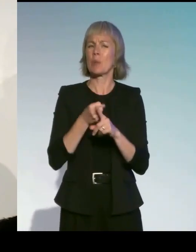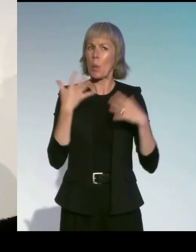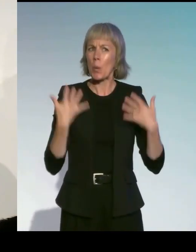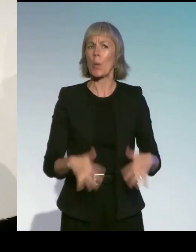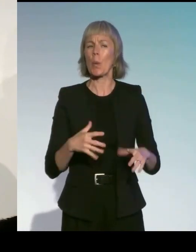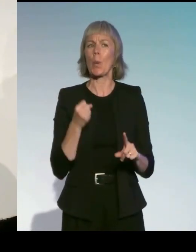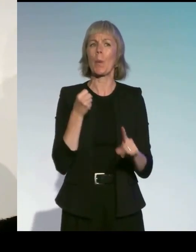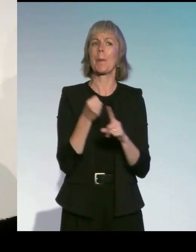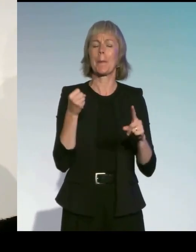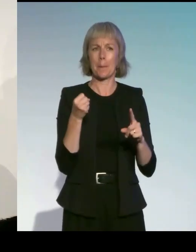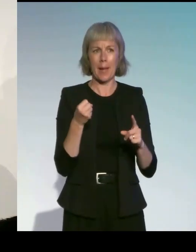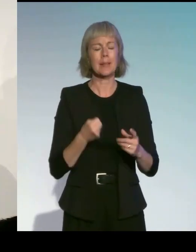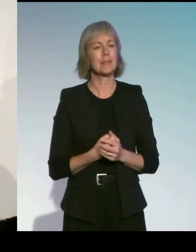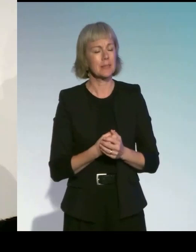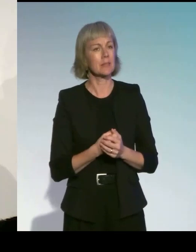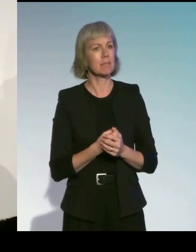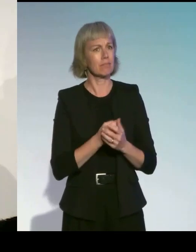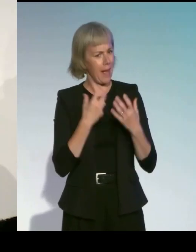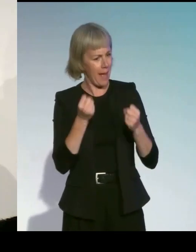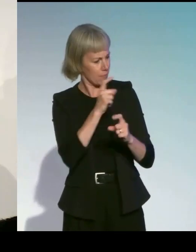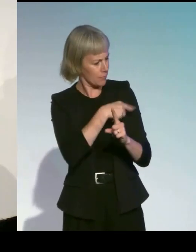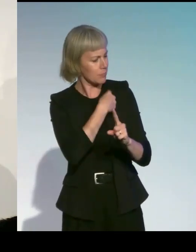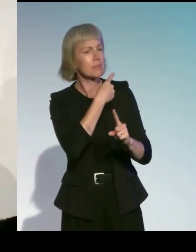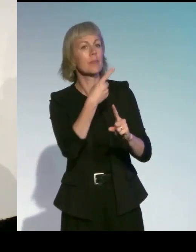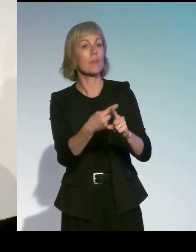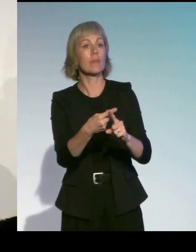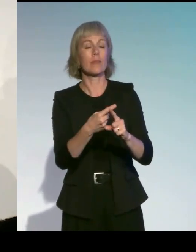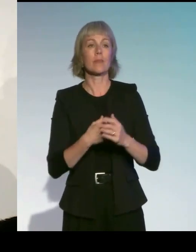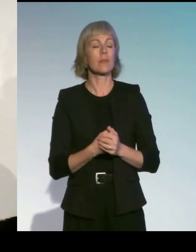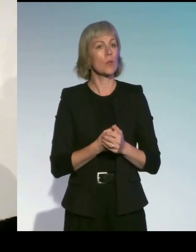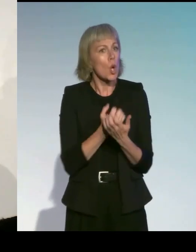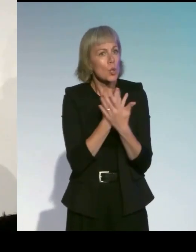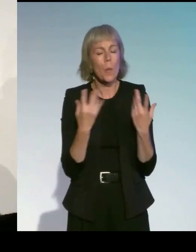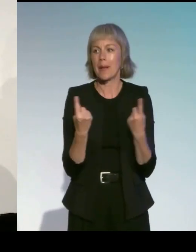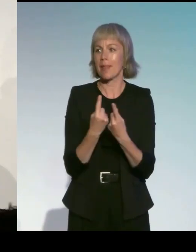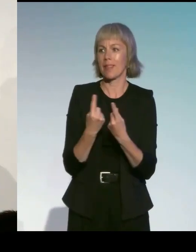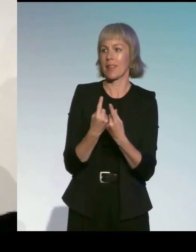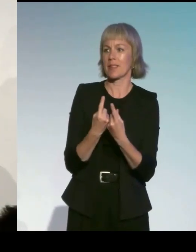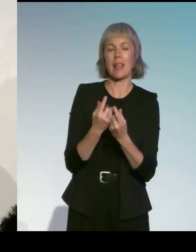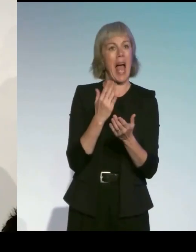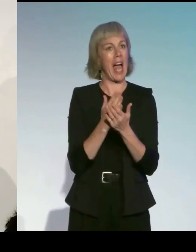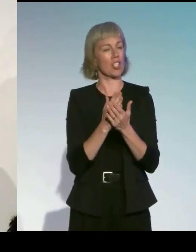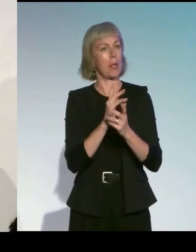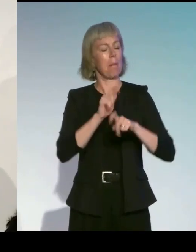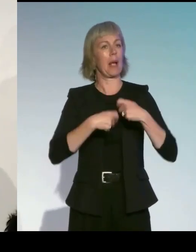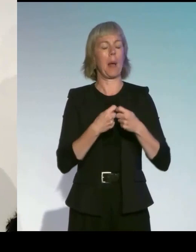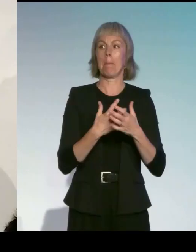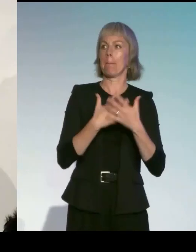existed forever, and it has catapulted so many things into the attention